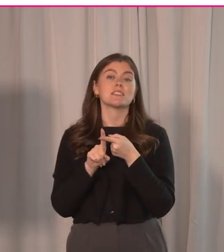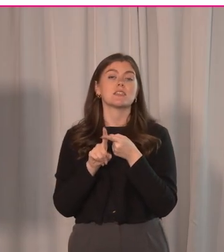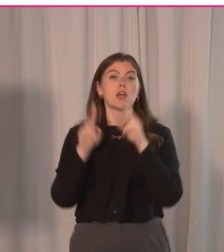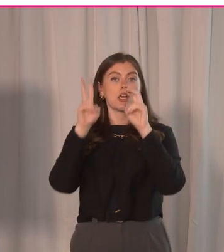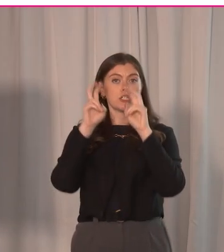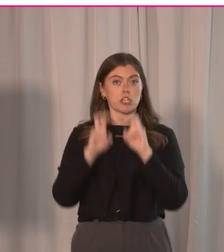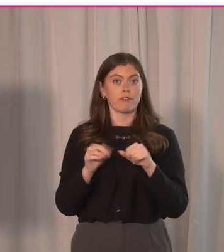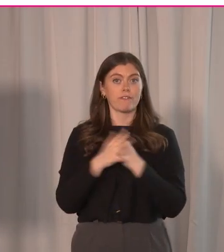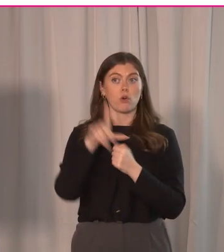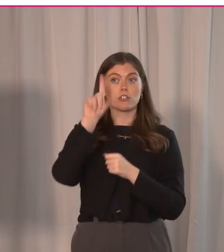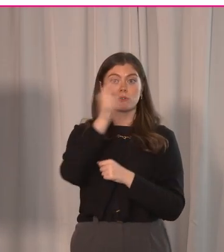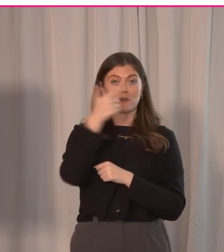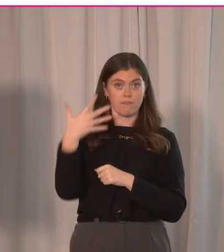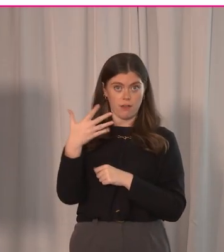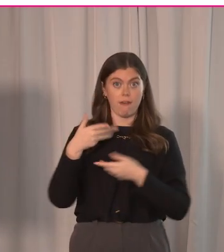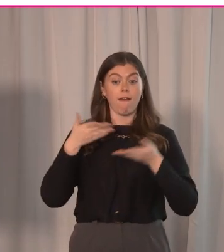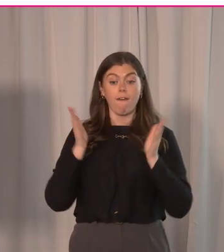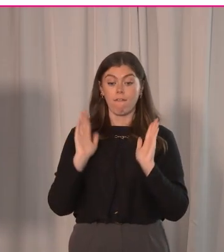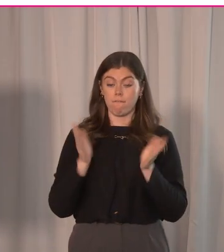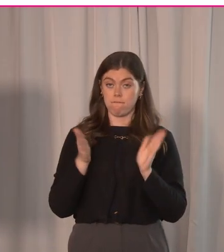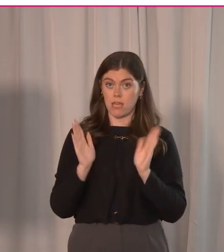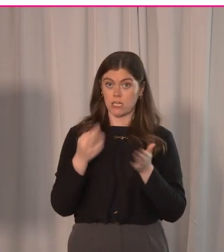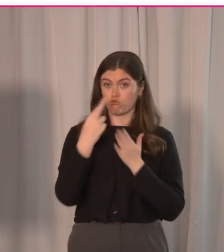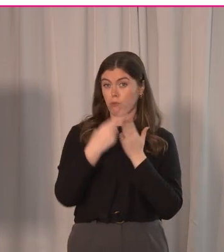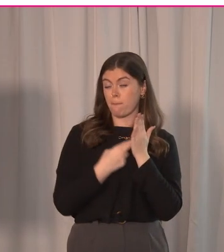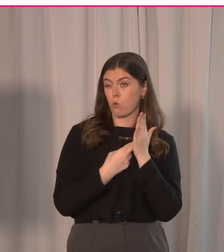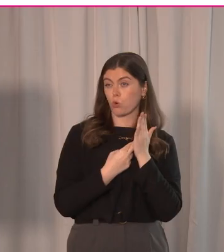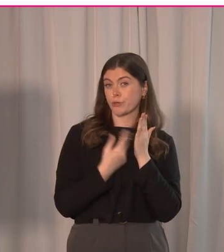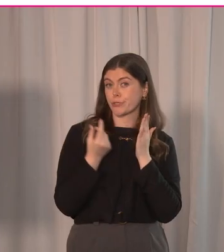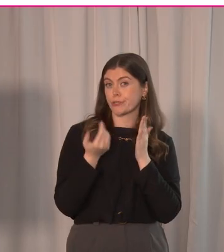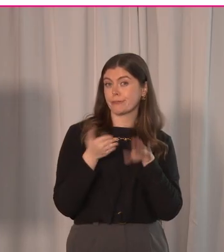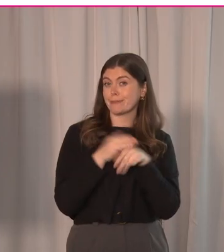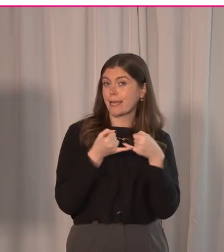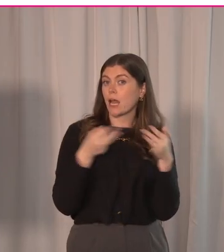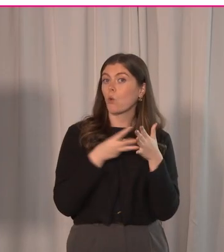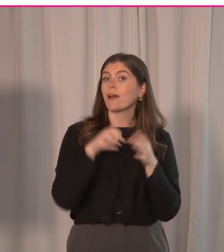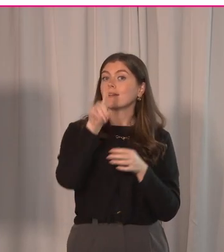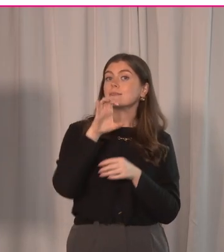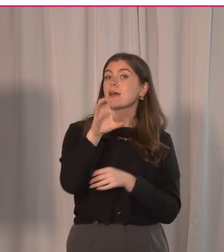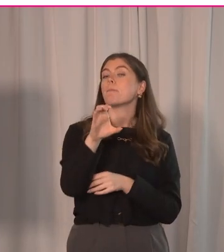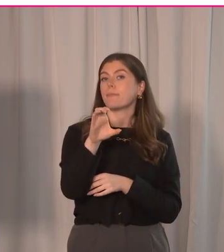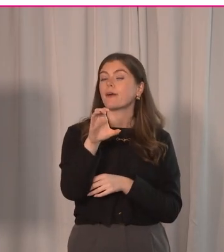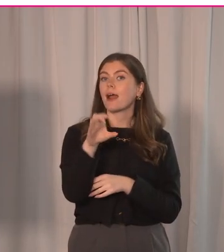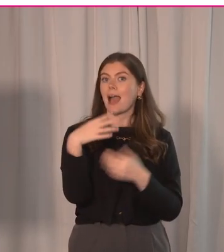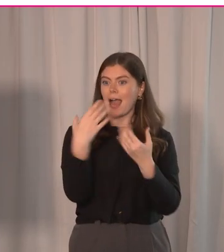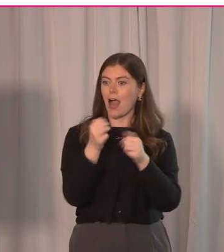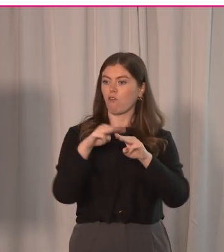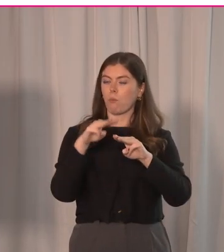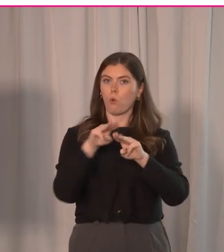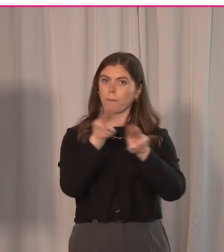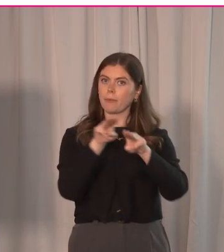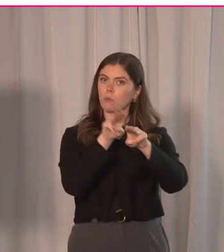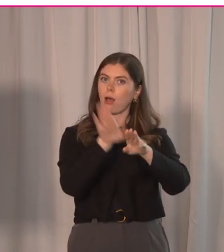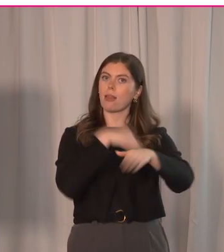2025 has been done. The report is due in December. There's more with long-term illnesses in